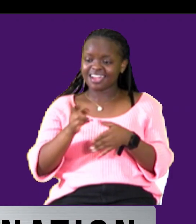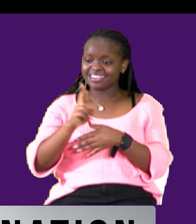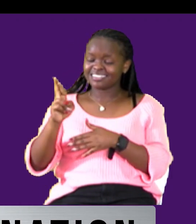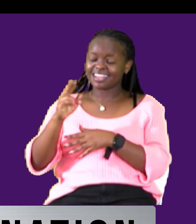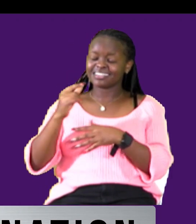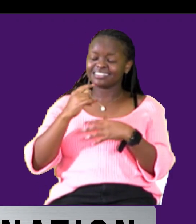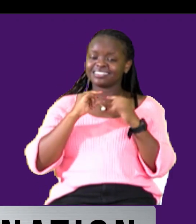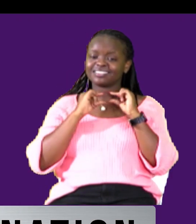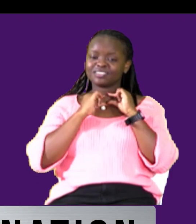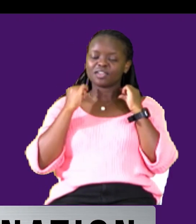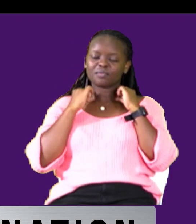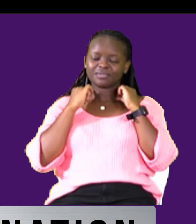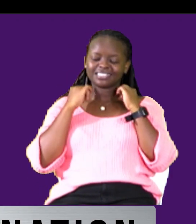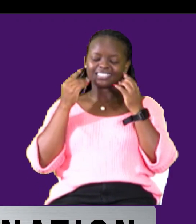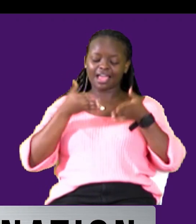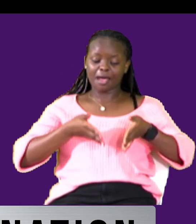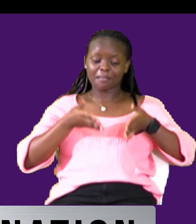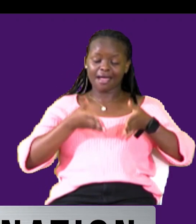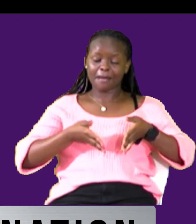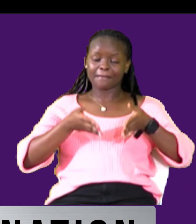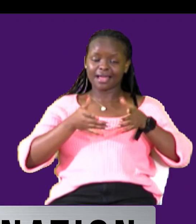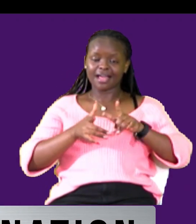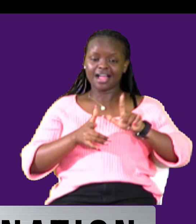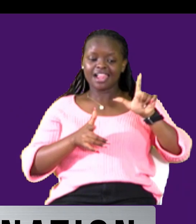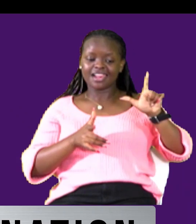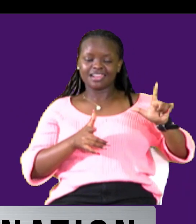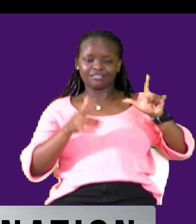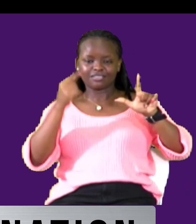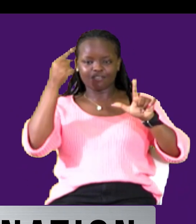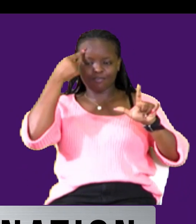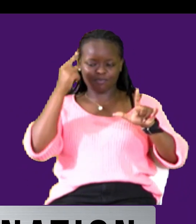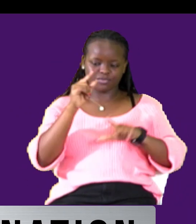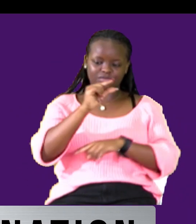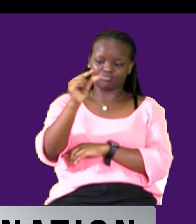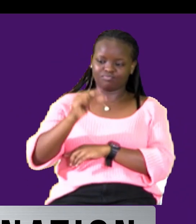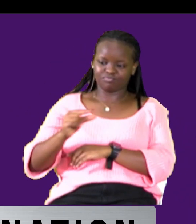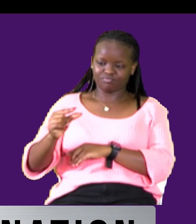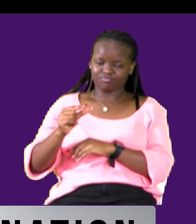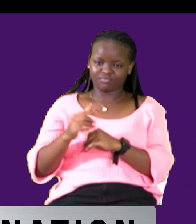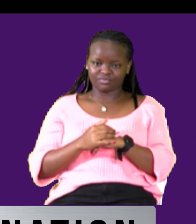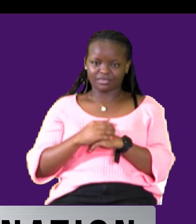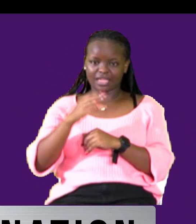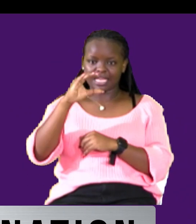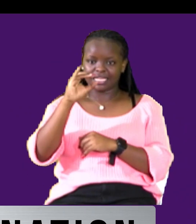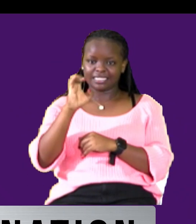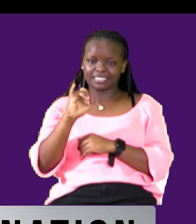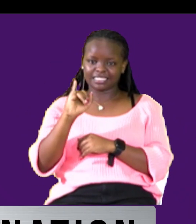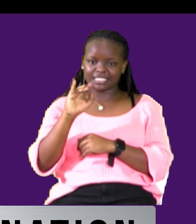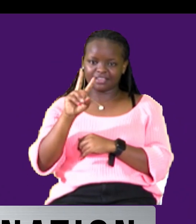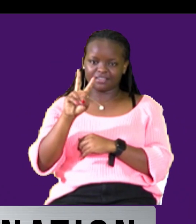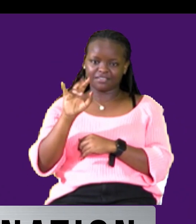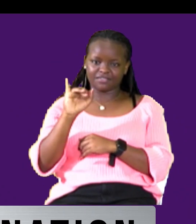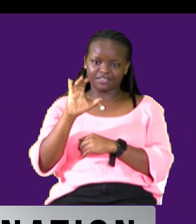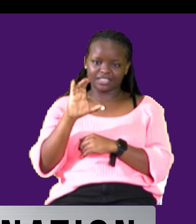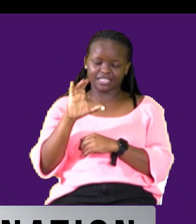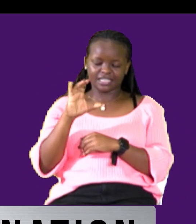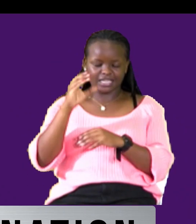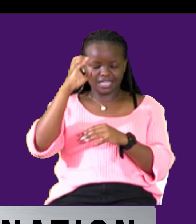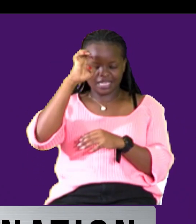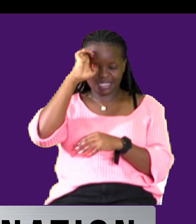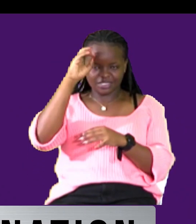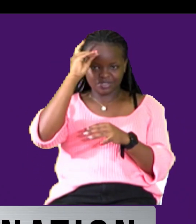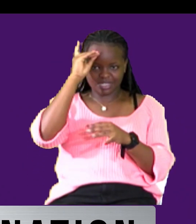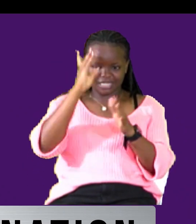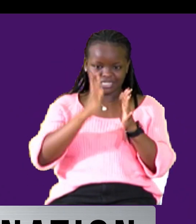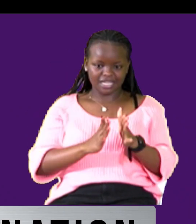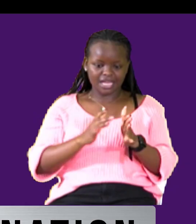majenzi. Dan Olandenga, civic educator and